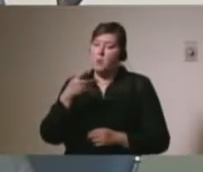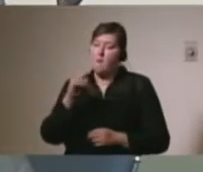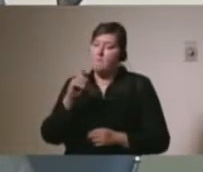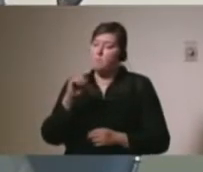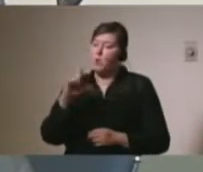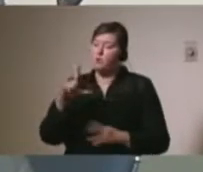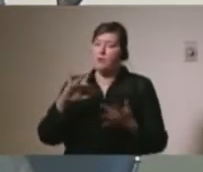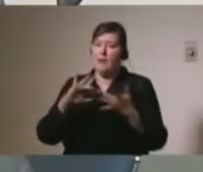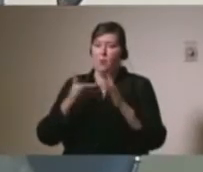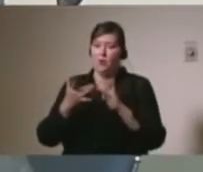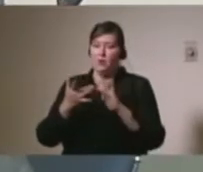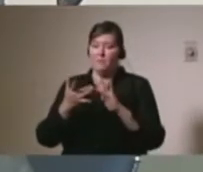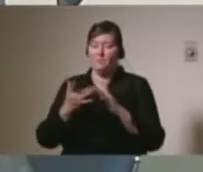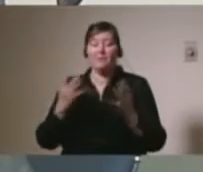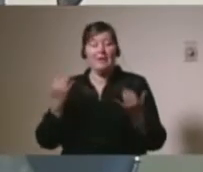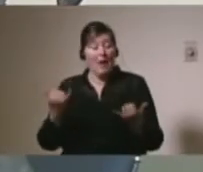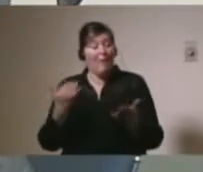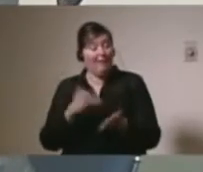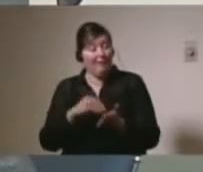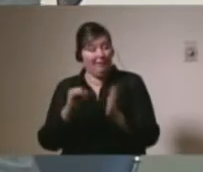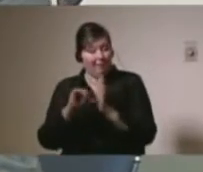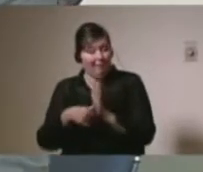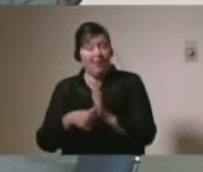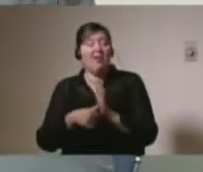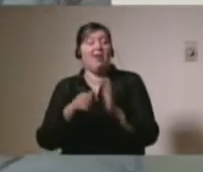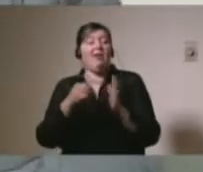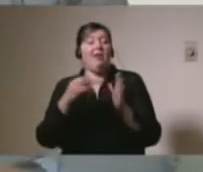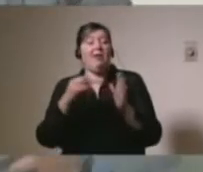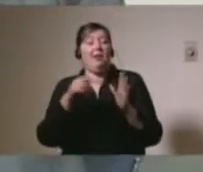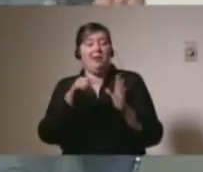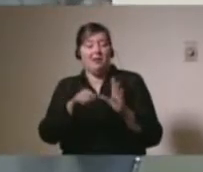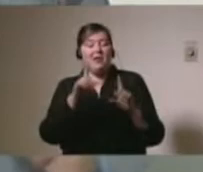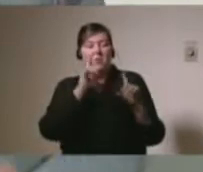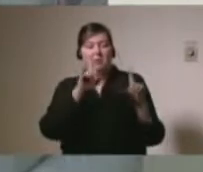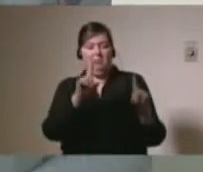time being, the service is experimental.